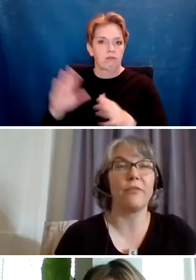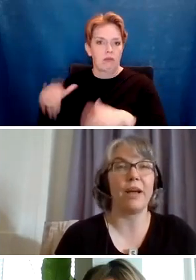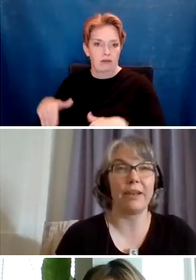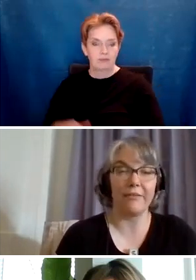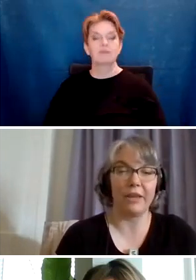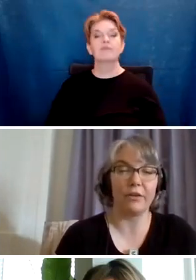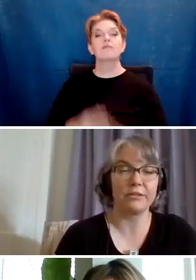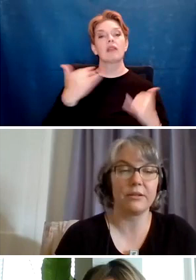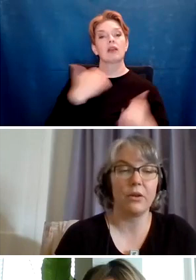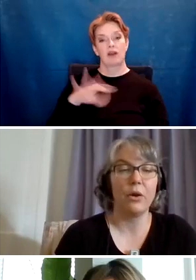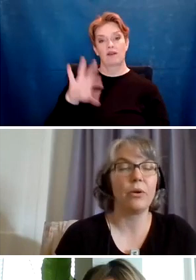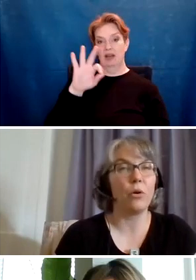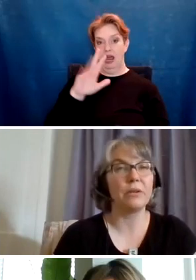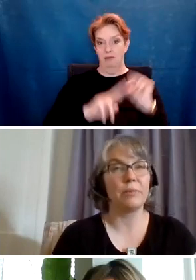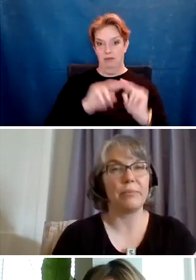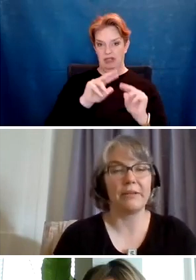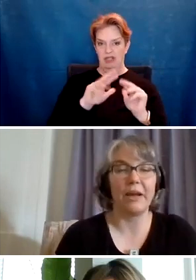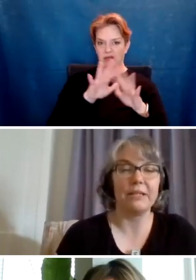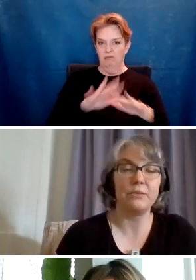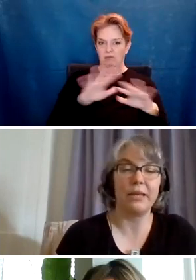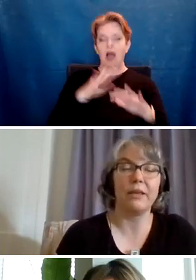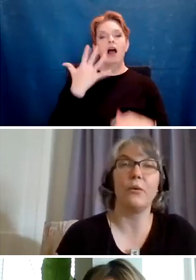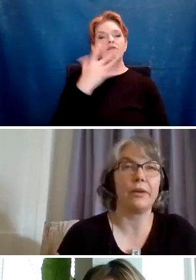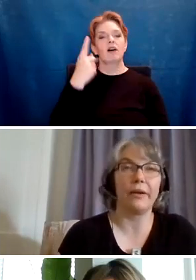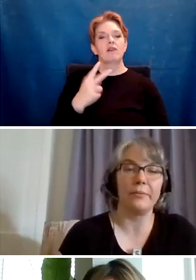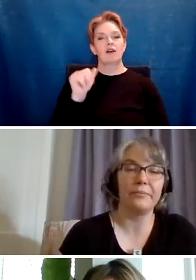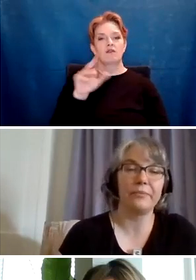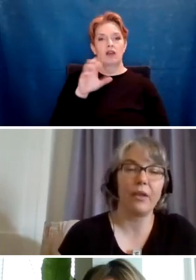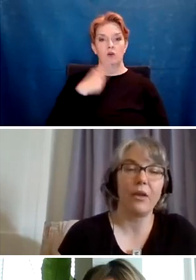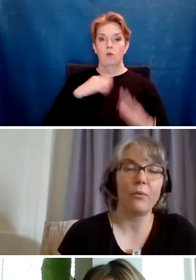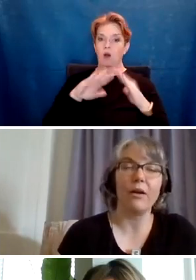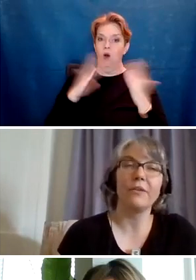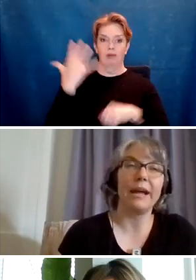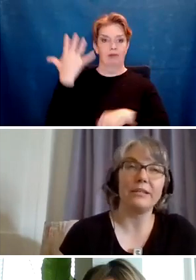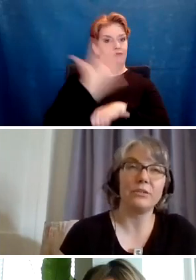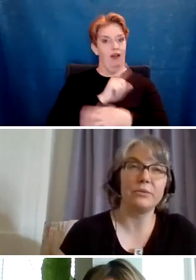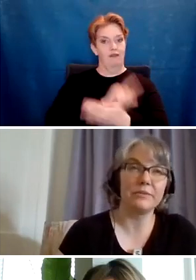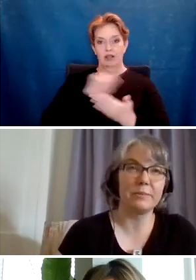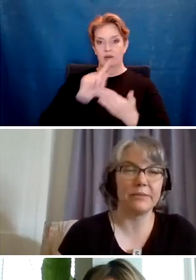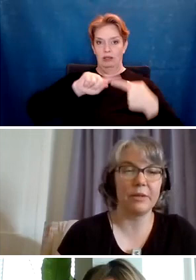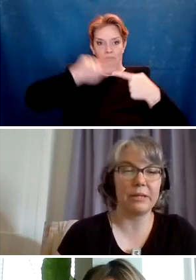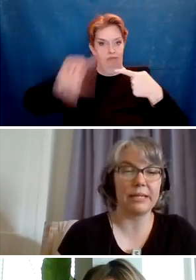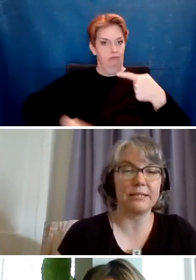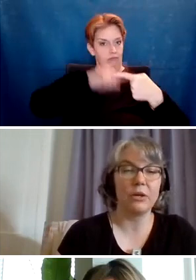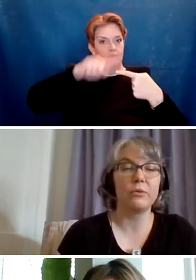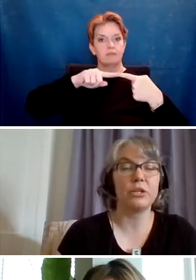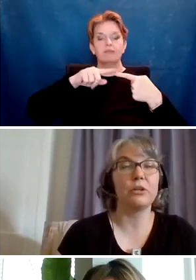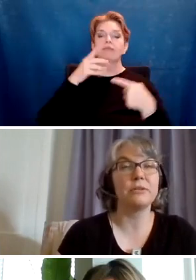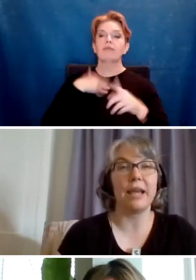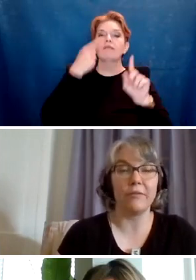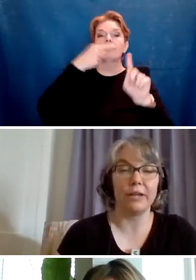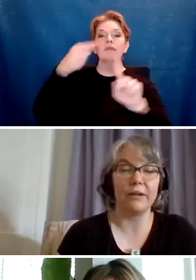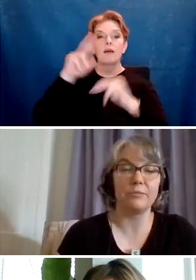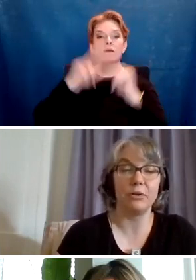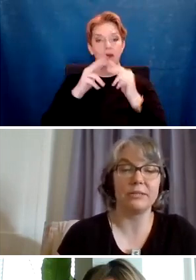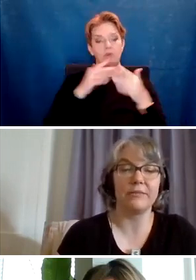over 5.5 acres. We are open to the public 5 days a week, the whole year. We offer guided tours of specific buildings, which includes